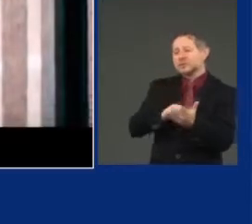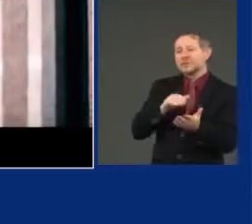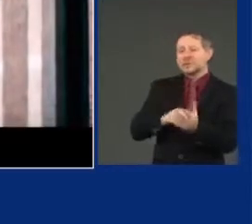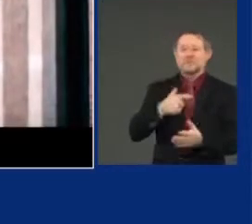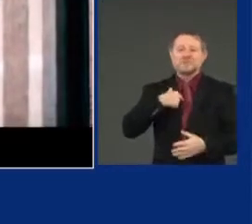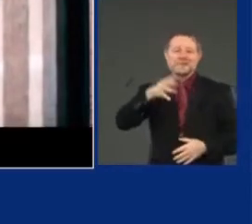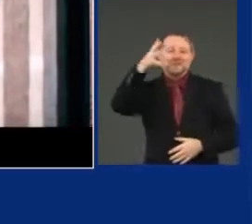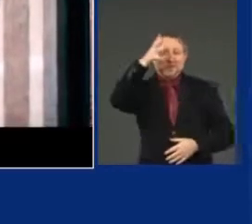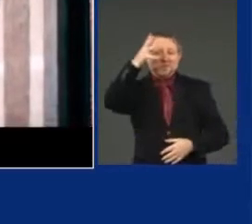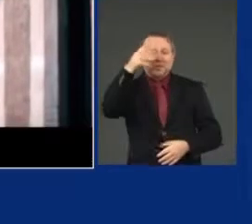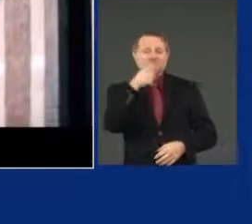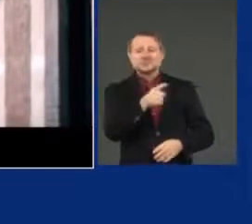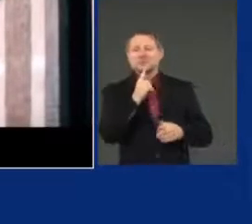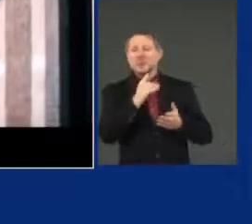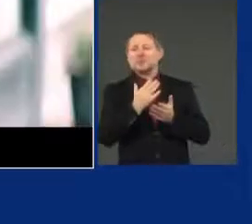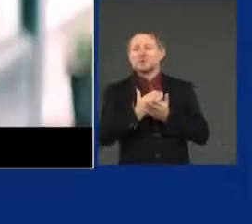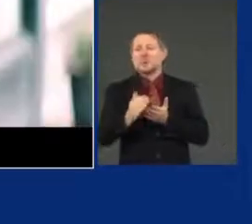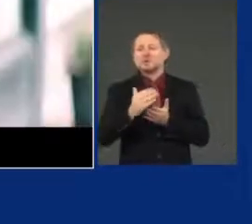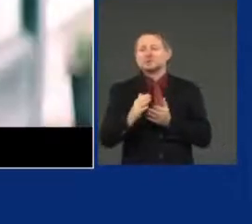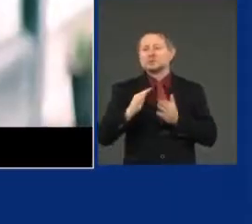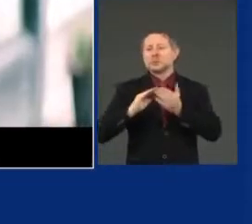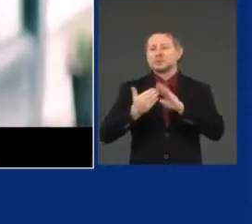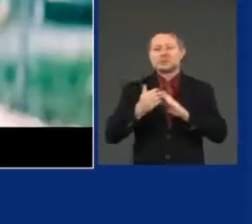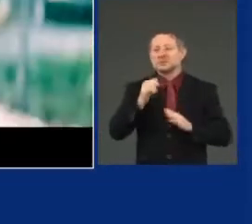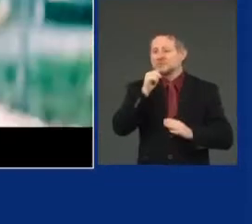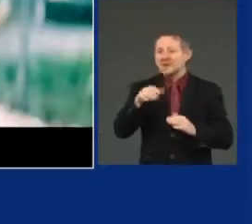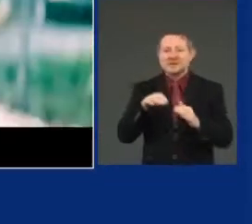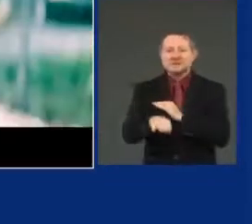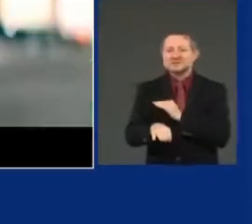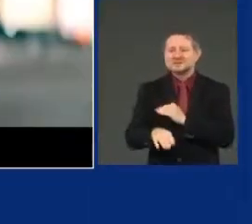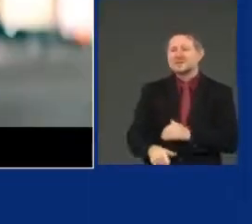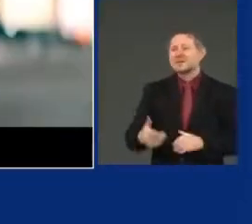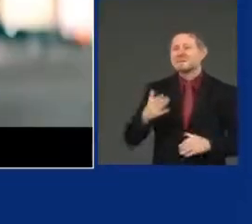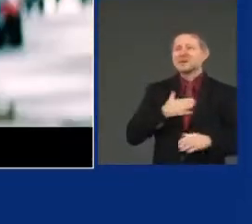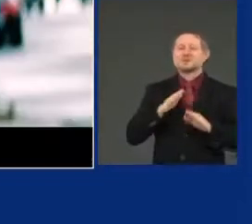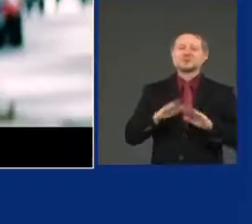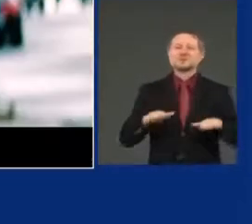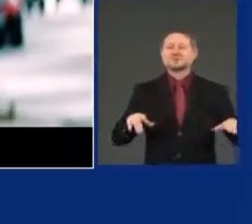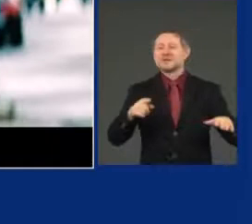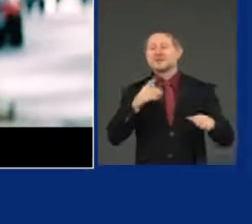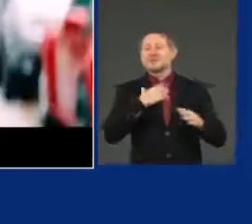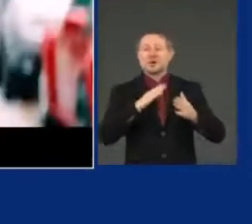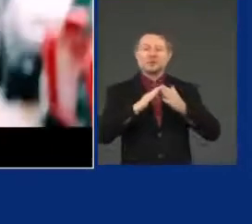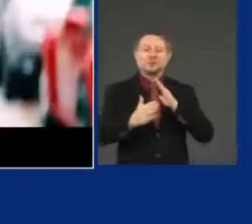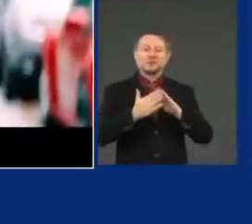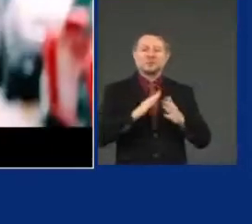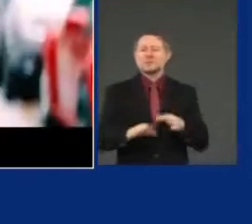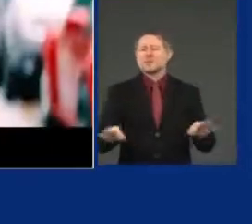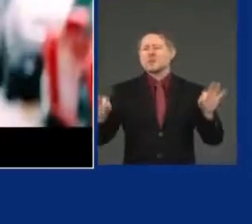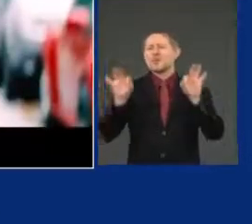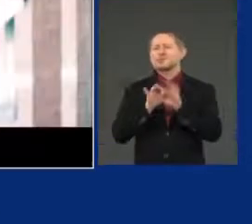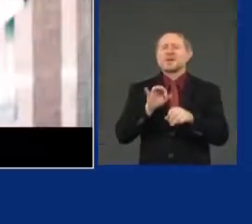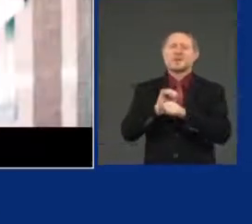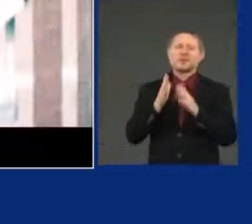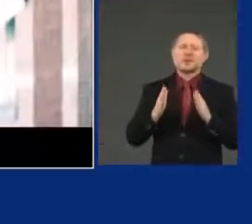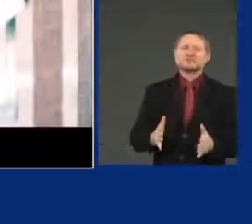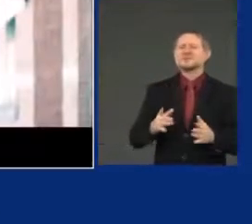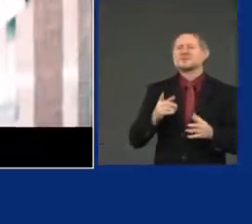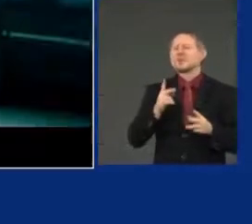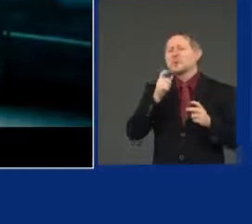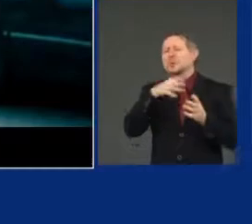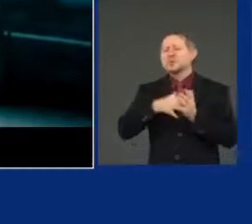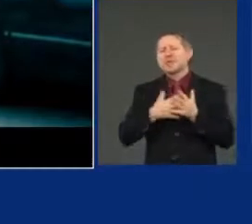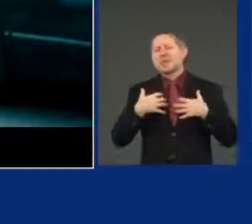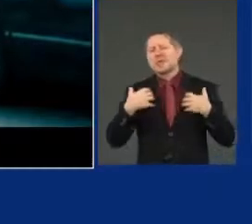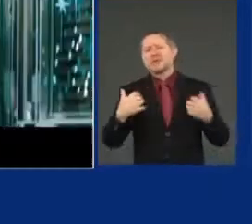marginalized communities who don't have access to adequate health care. For my children. My community. Essential workers. Transit workers. The immunocompromised. I wear a mask